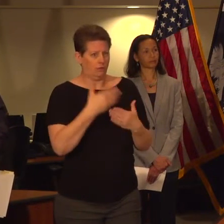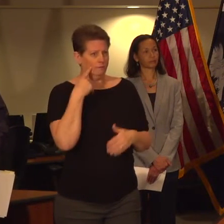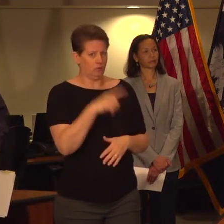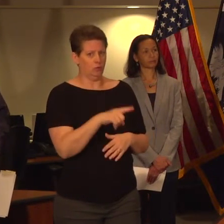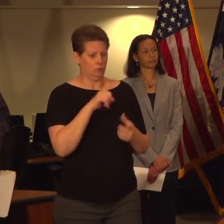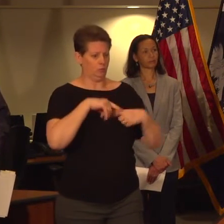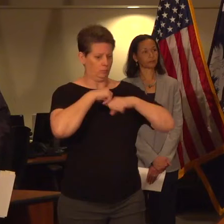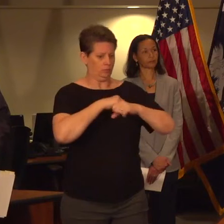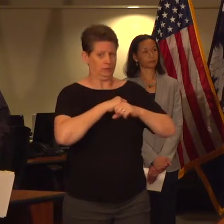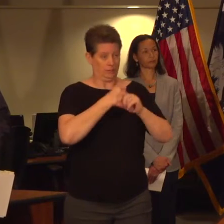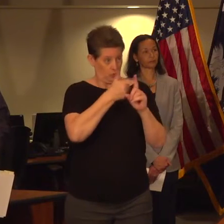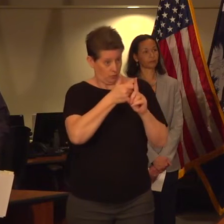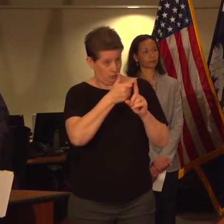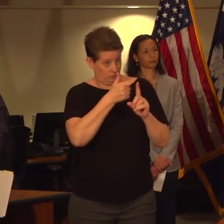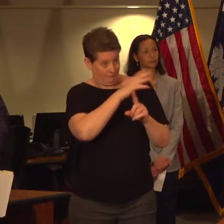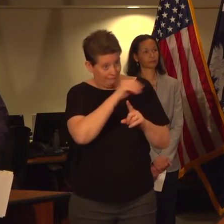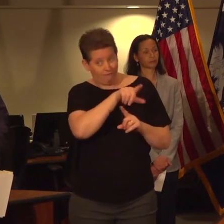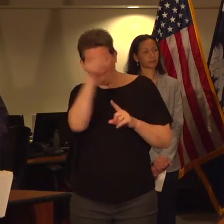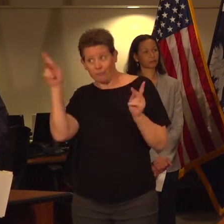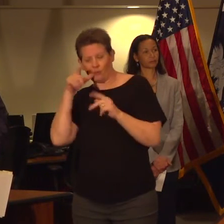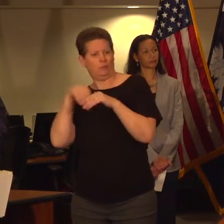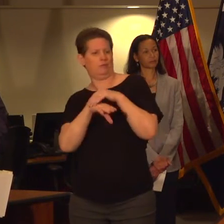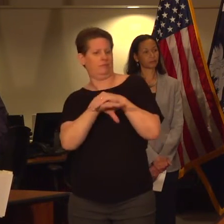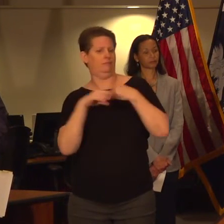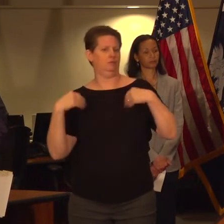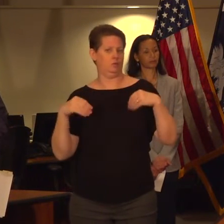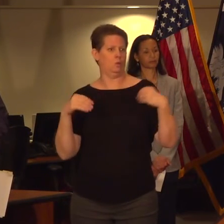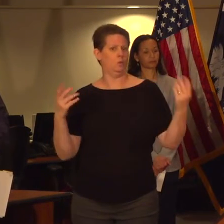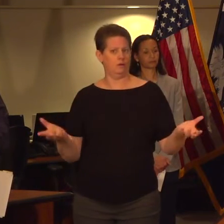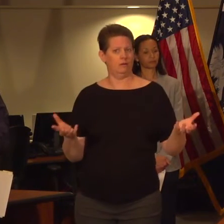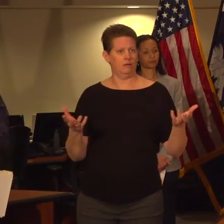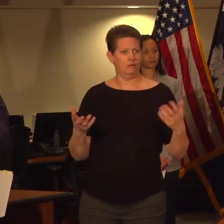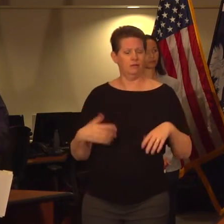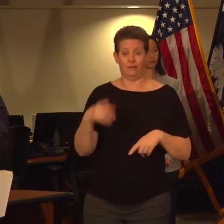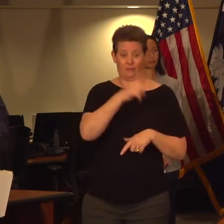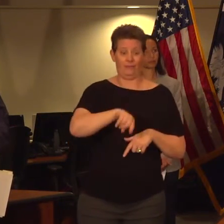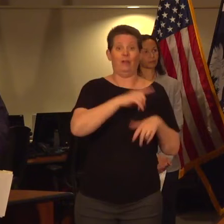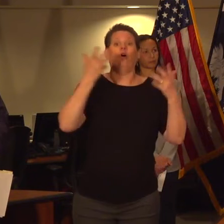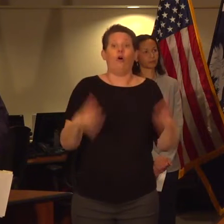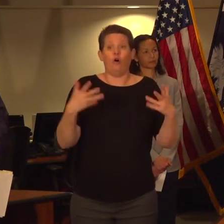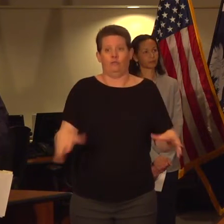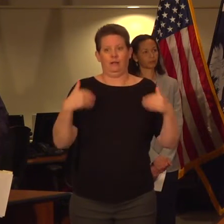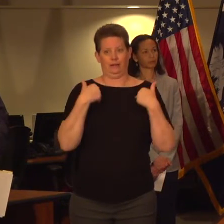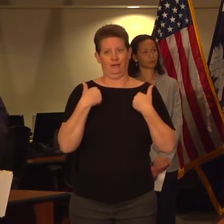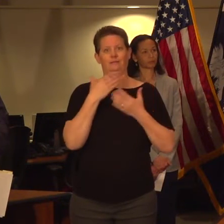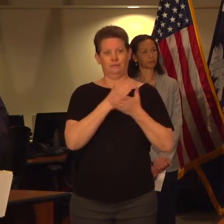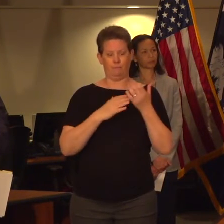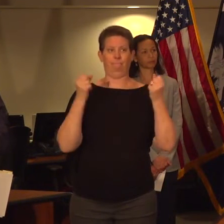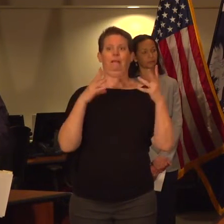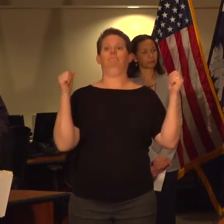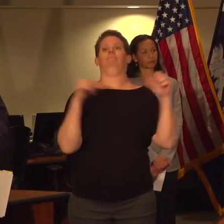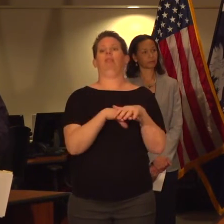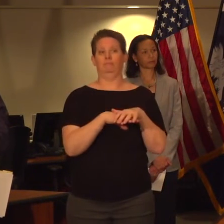to protect not only your employees but other individuals in that store, because they had already had a few numbers. So I think